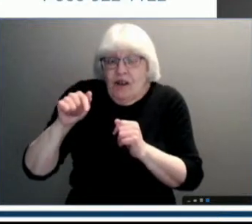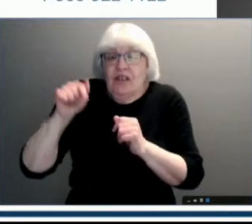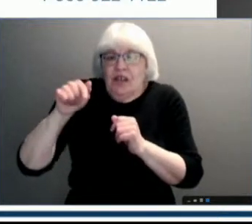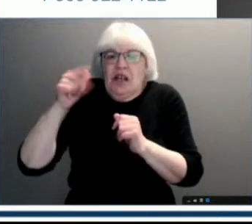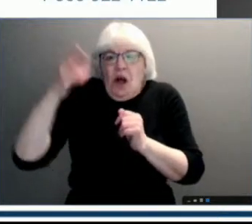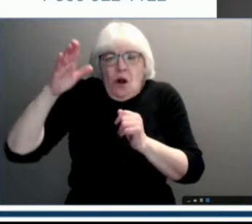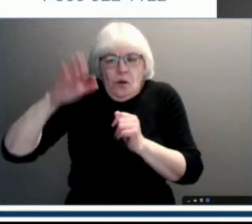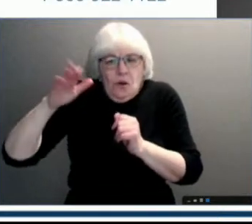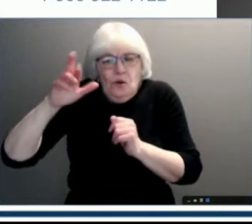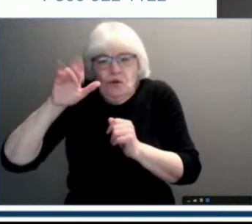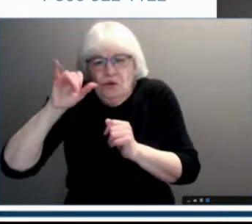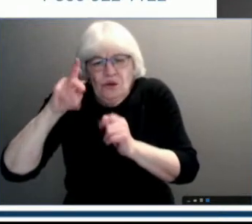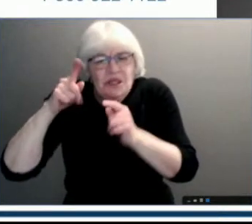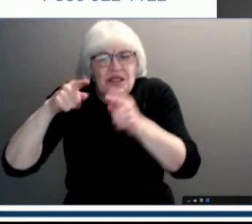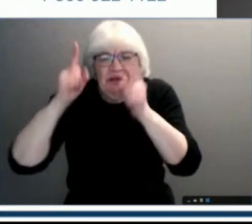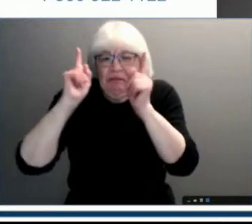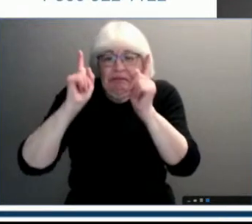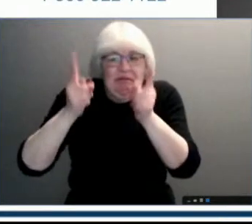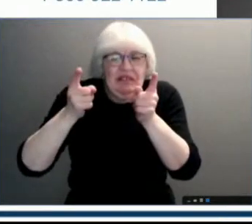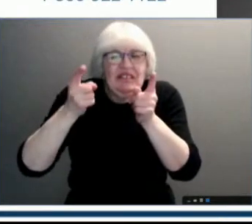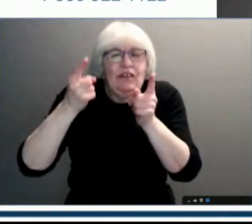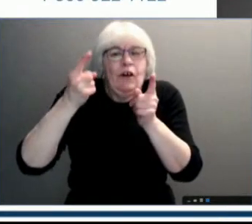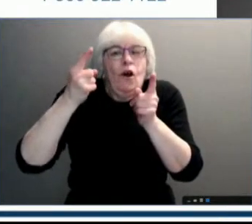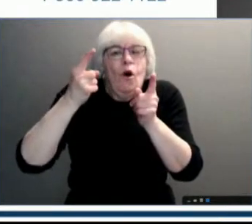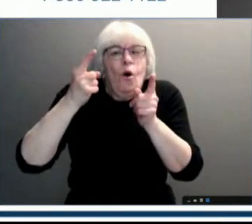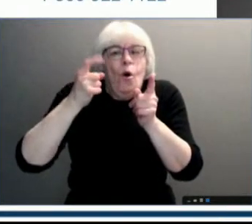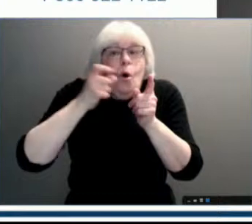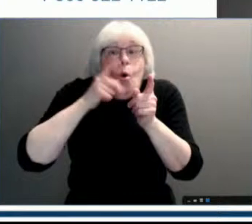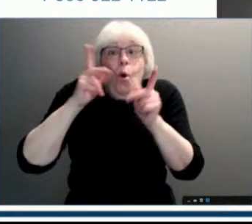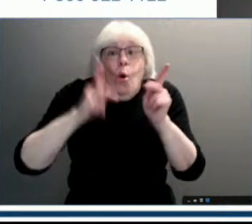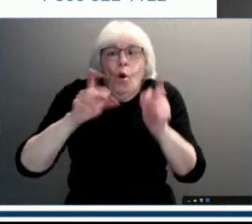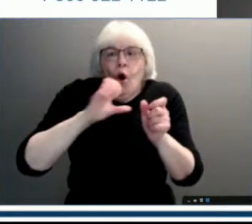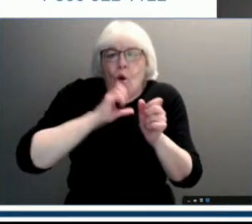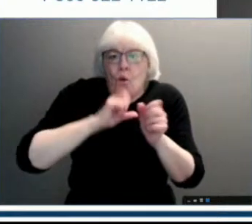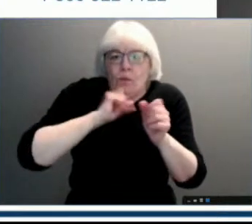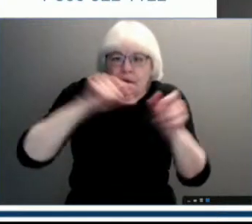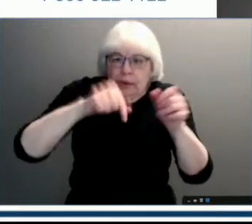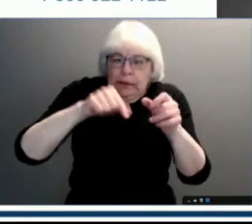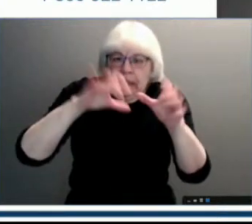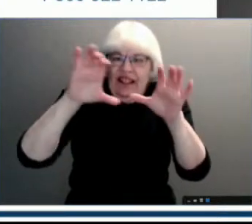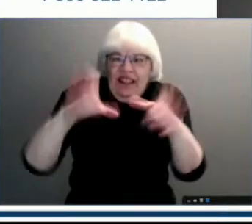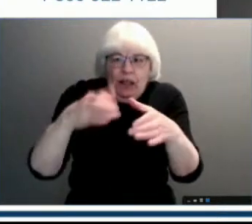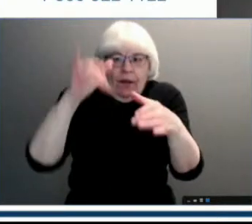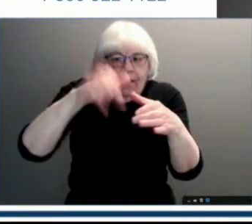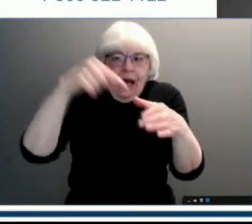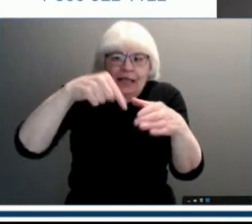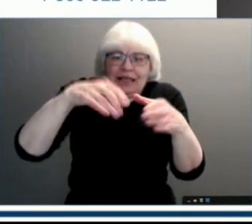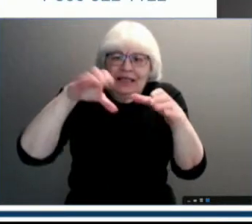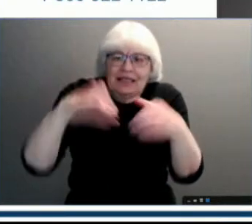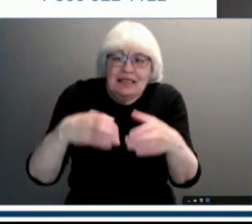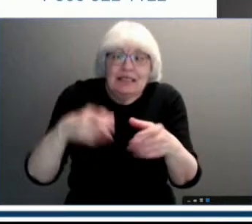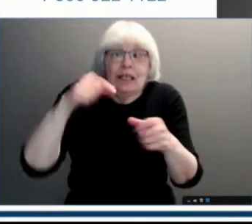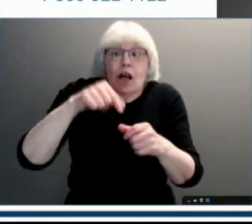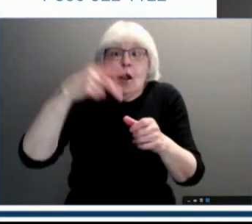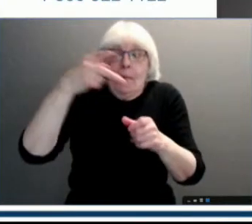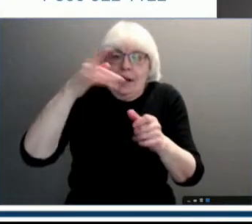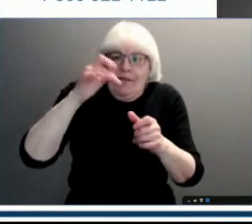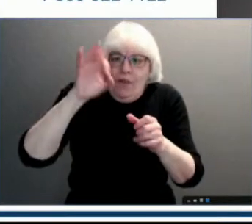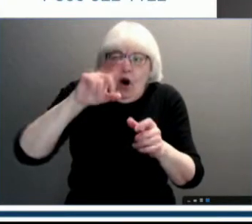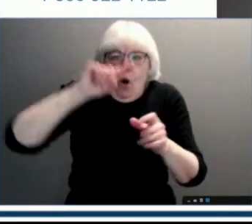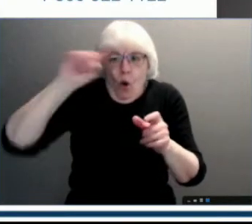pericarditis in this age group. So in fact, we're strongly recommending only Pfizer vaccine for those under